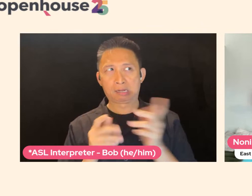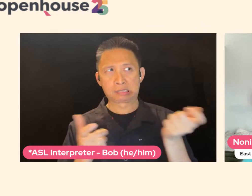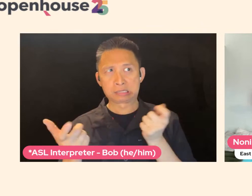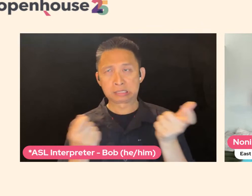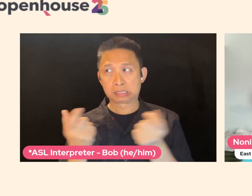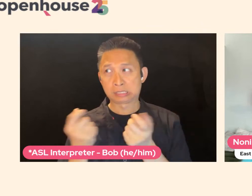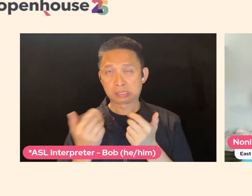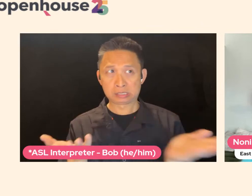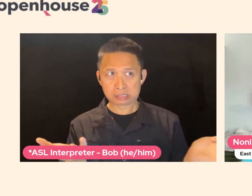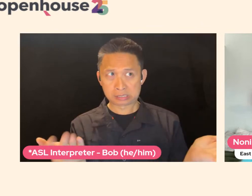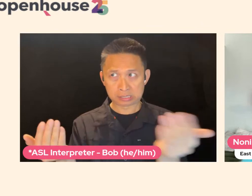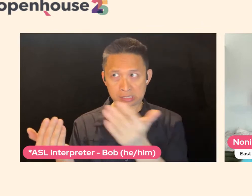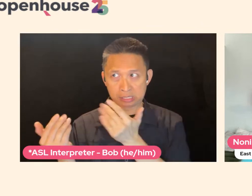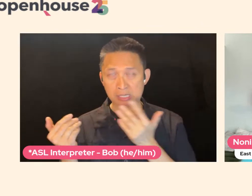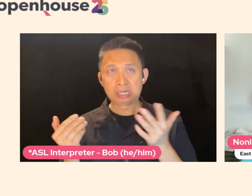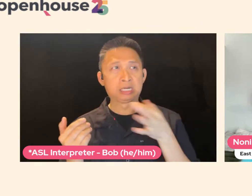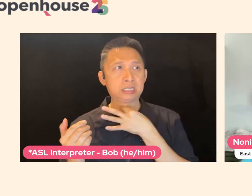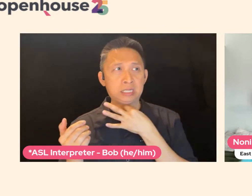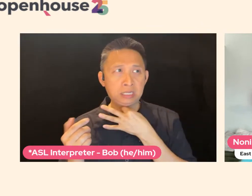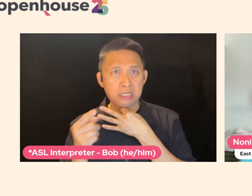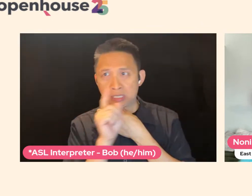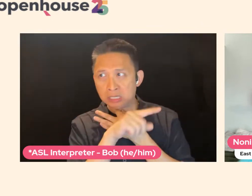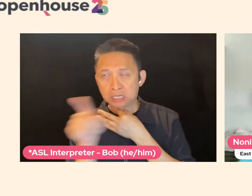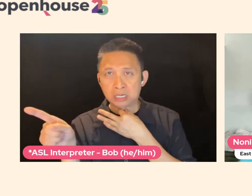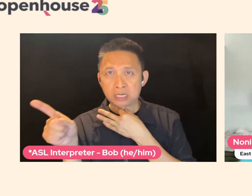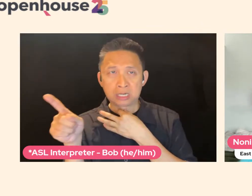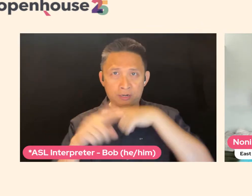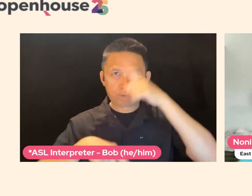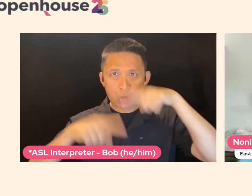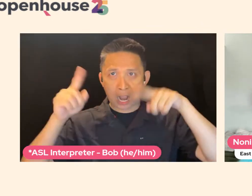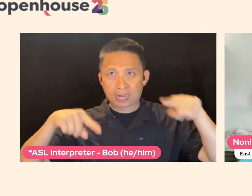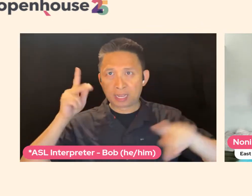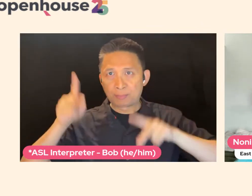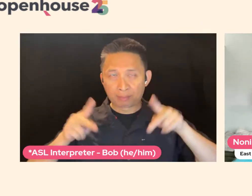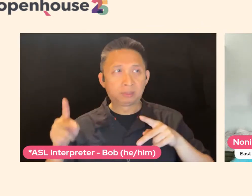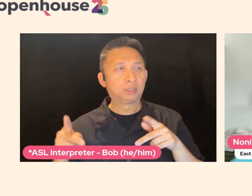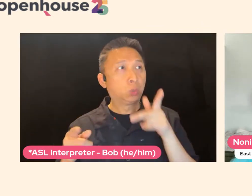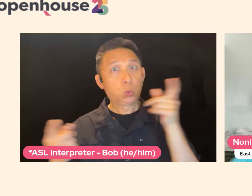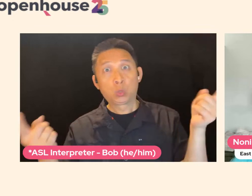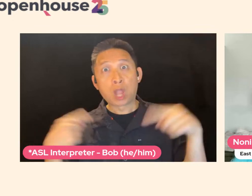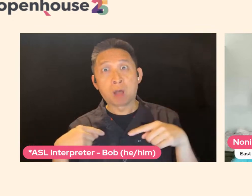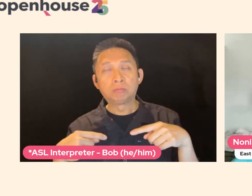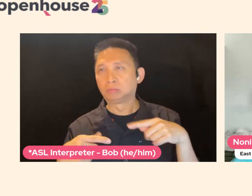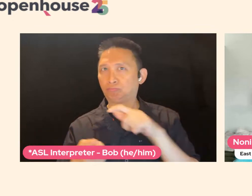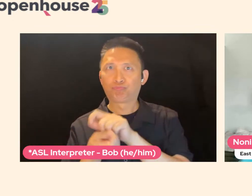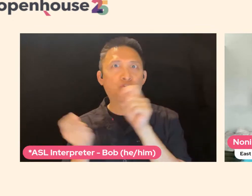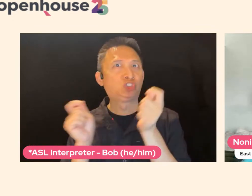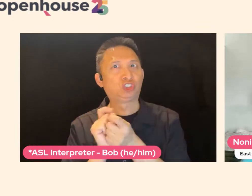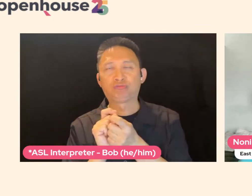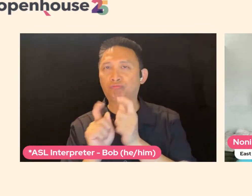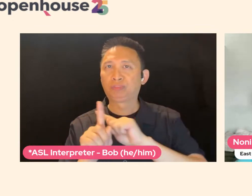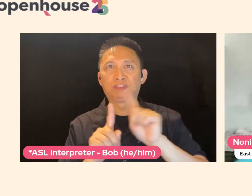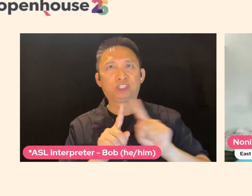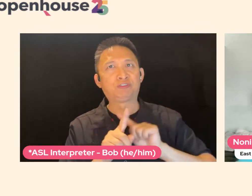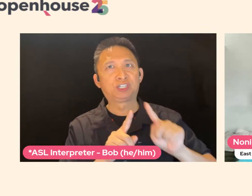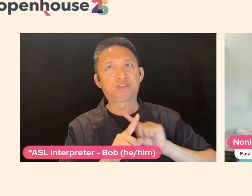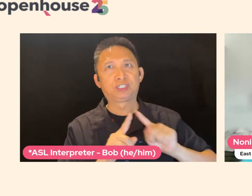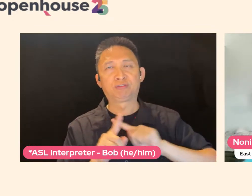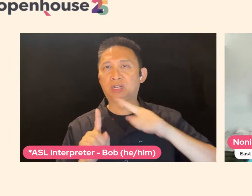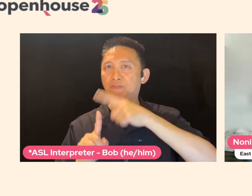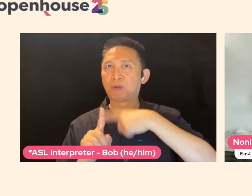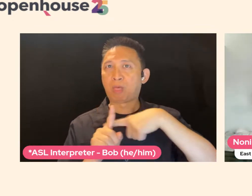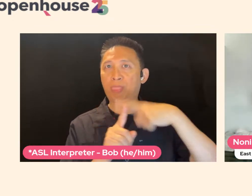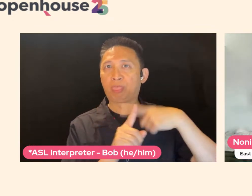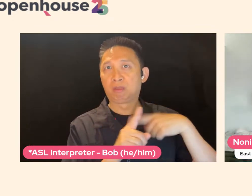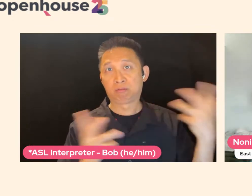and the vision of a wide range of community, and the attendance changed each month. And we